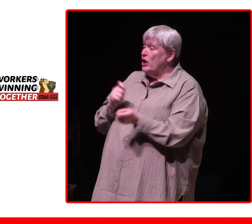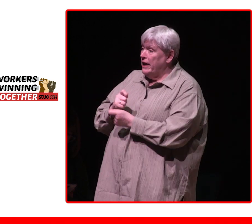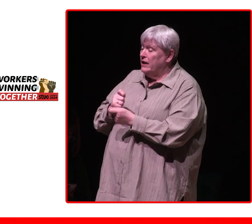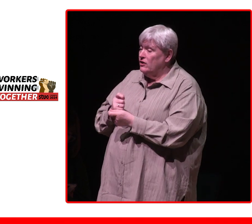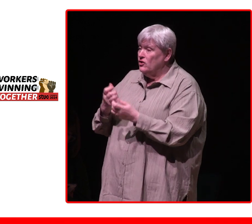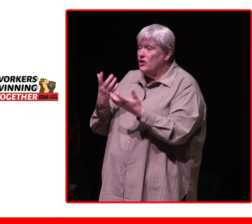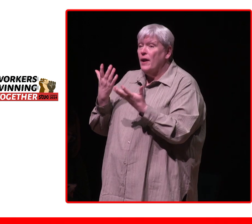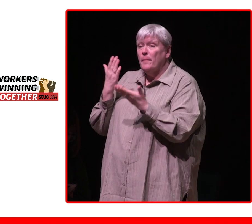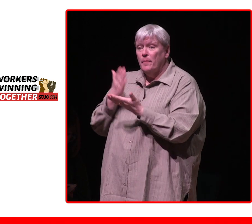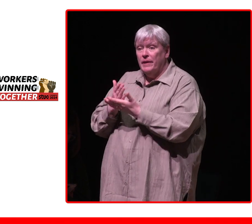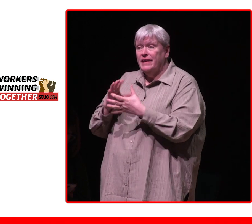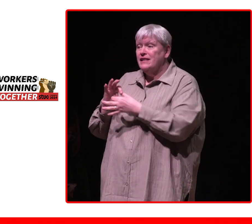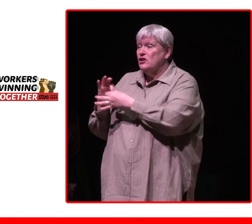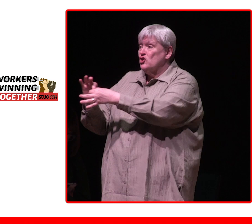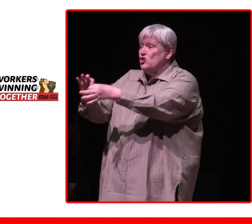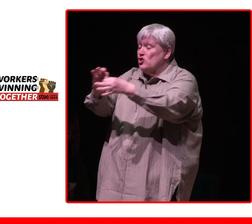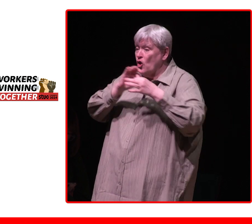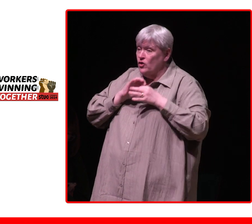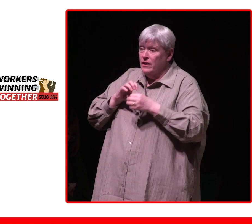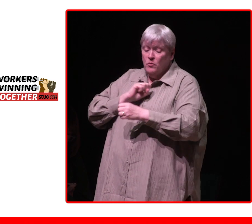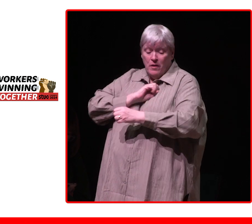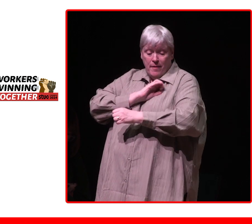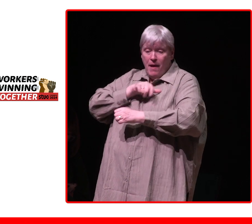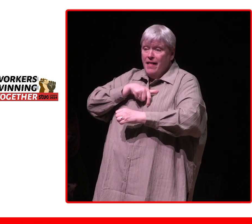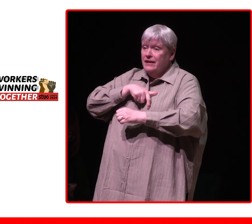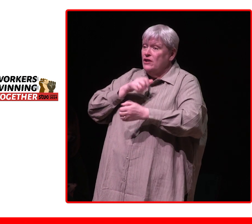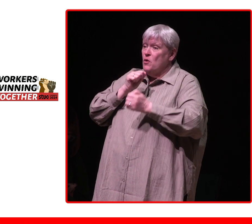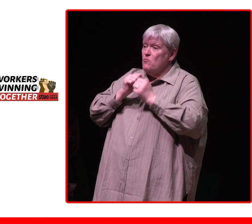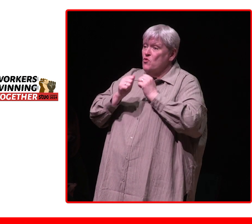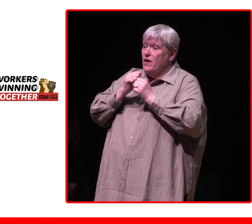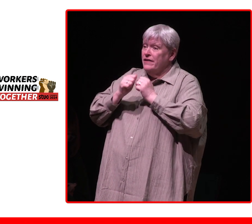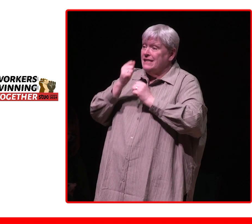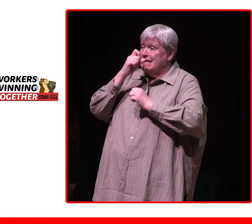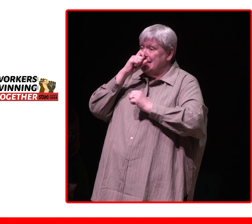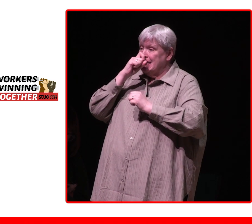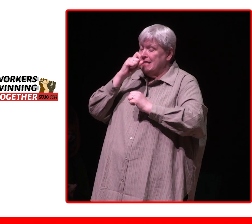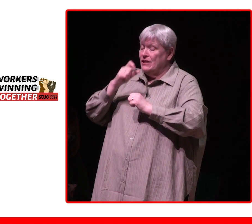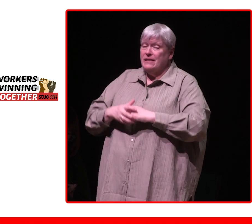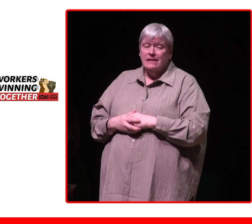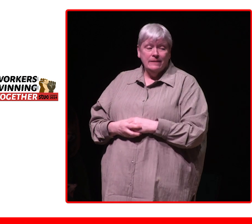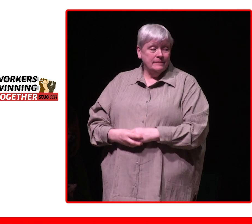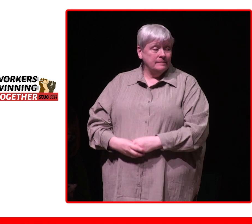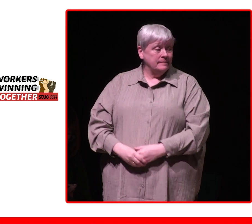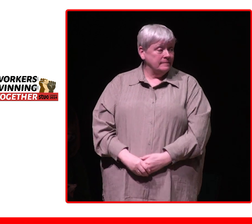in solidarity with our Palestinian brothers and sisters. Thank you very much.